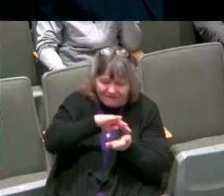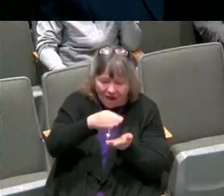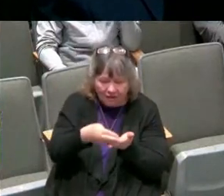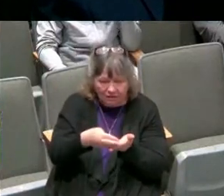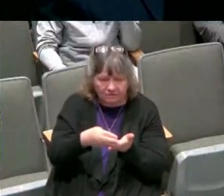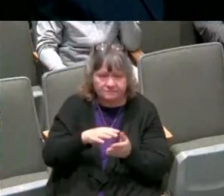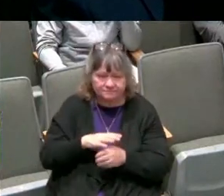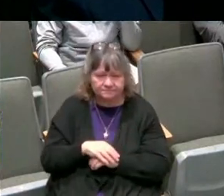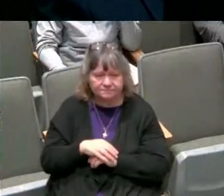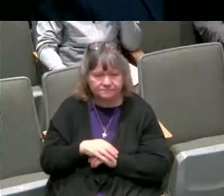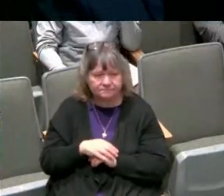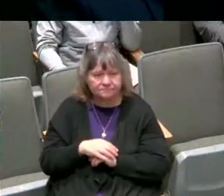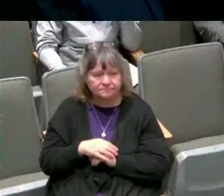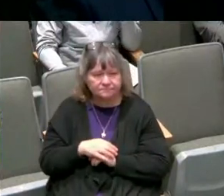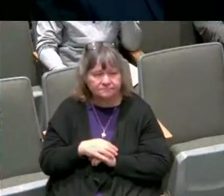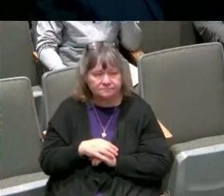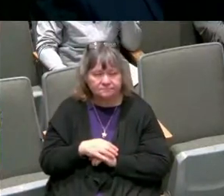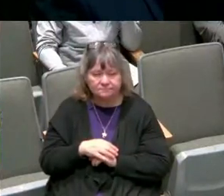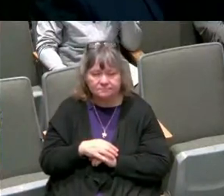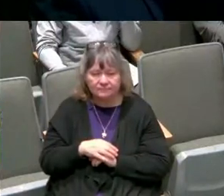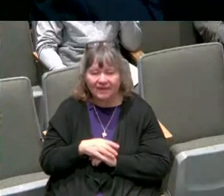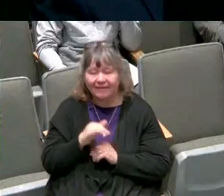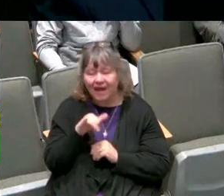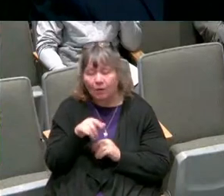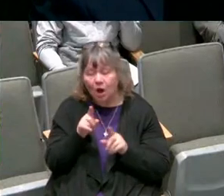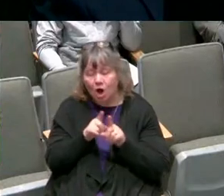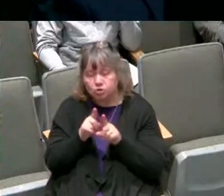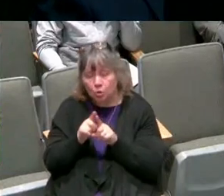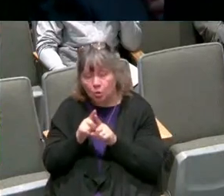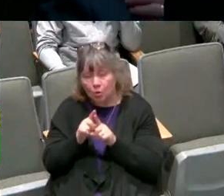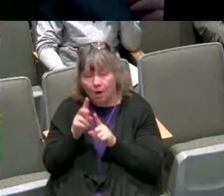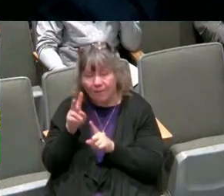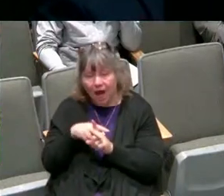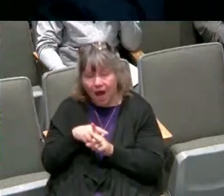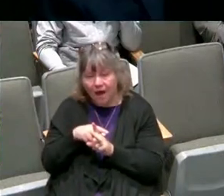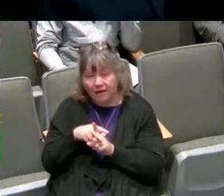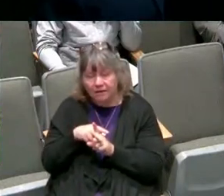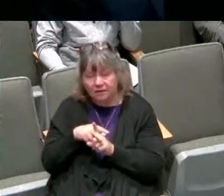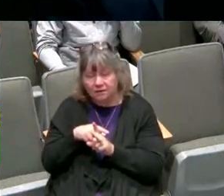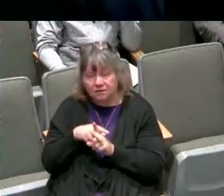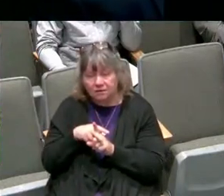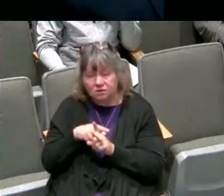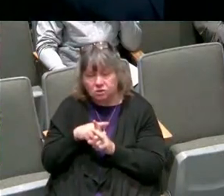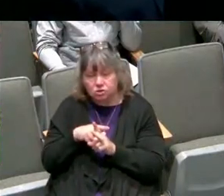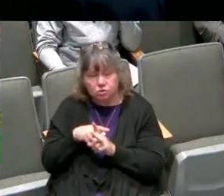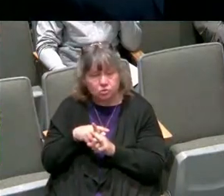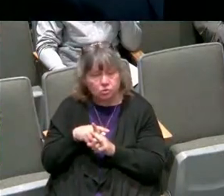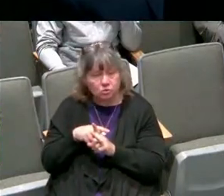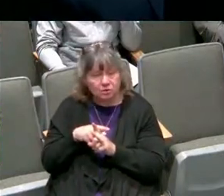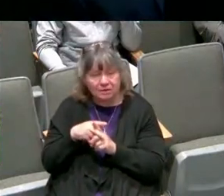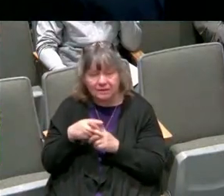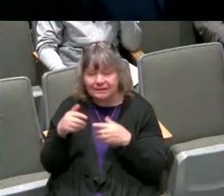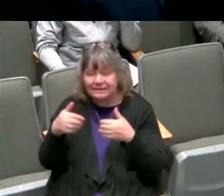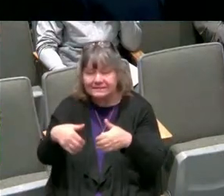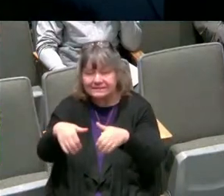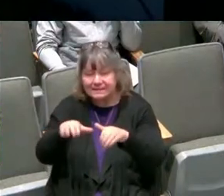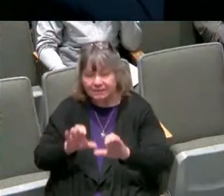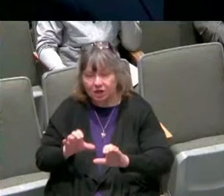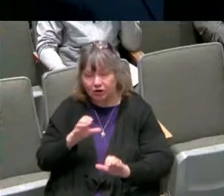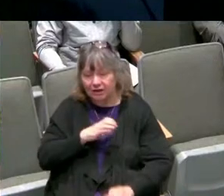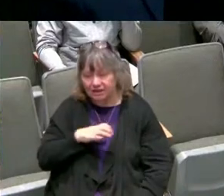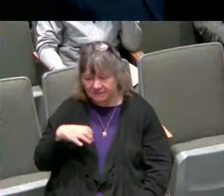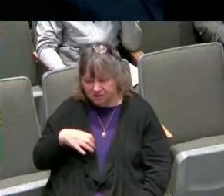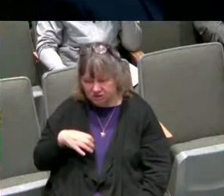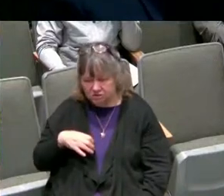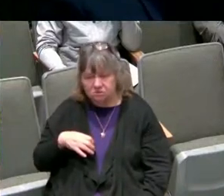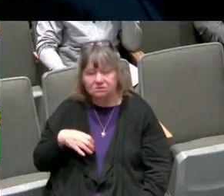specifically uh that would also apply to the cemetery commission for example they're